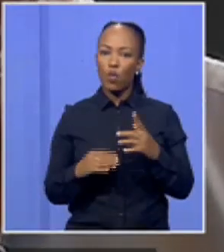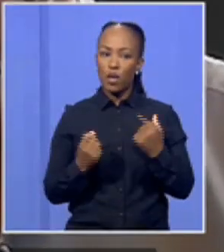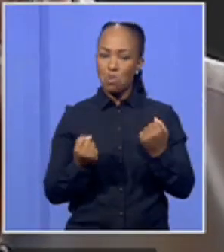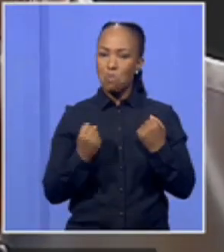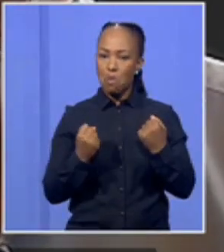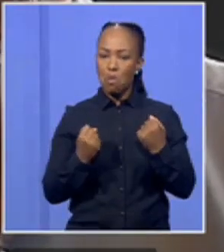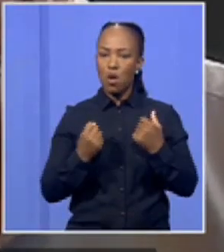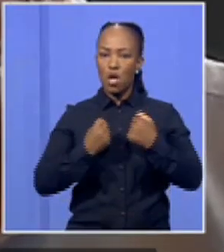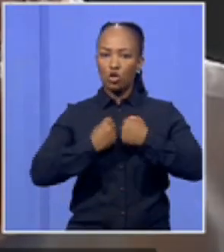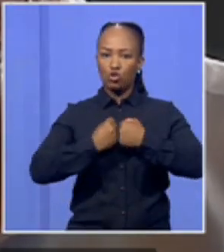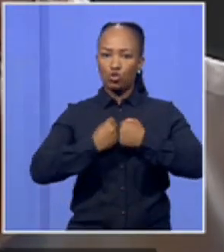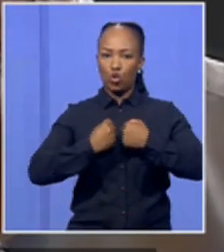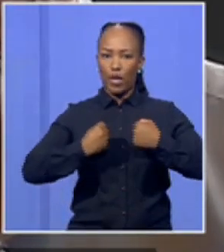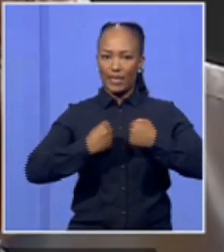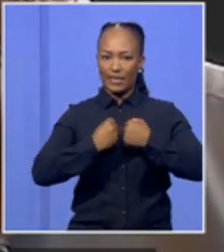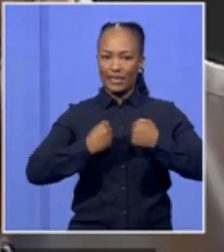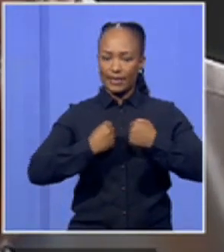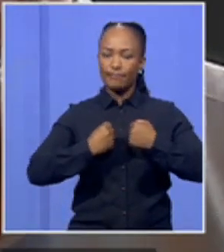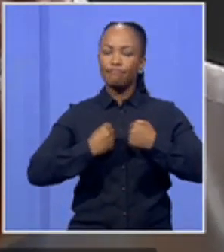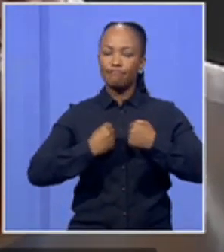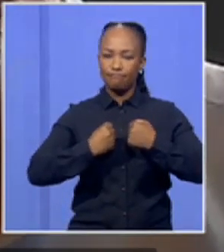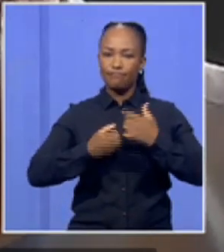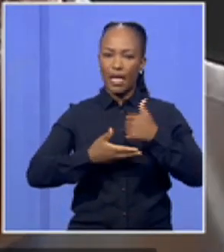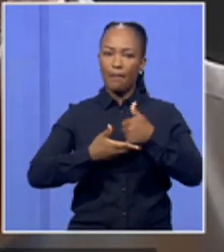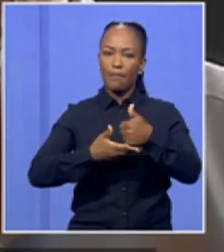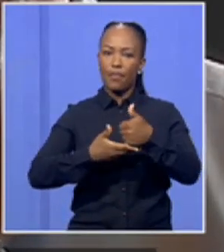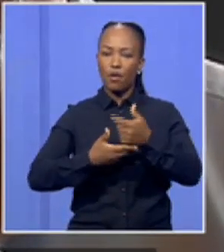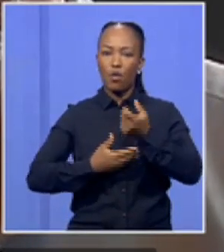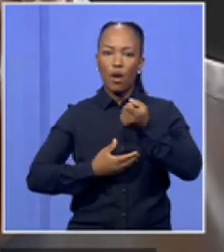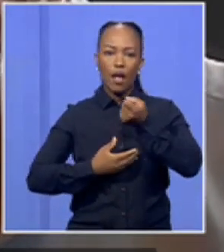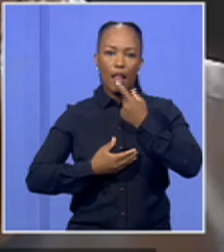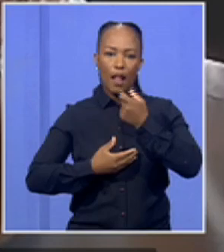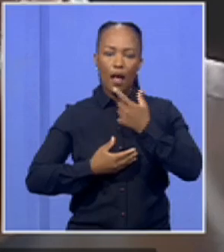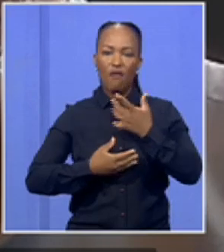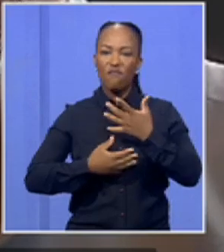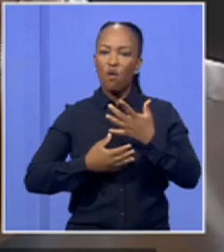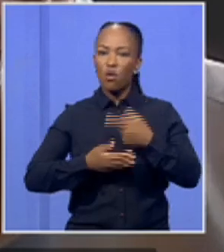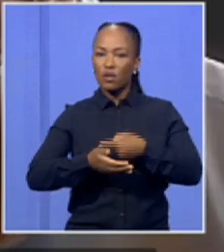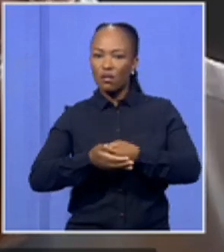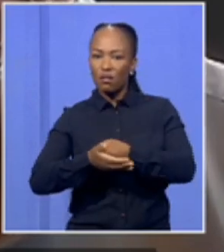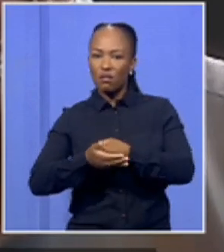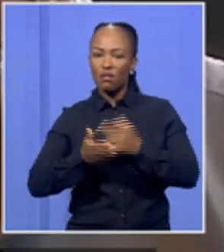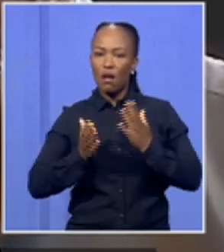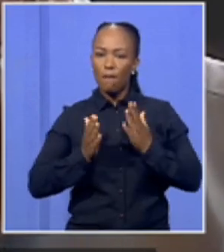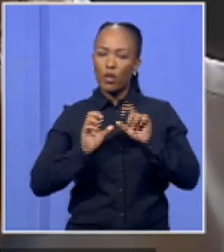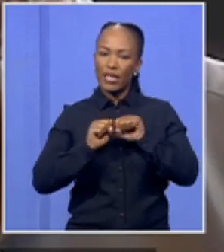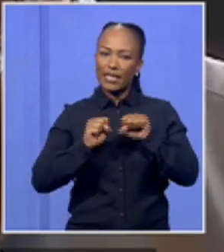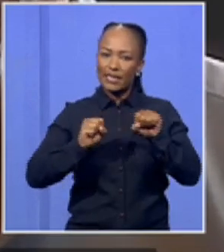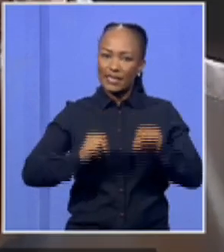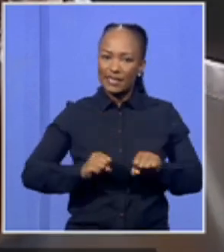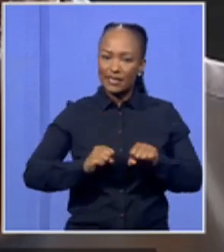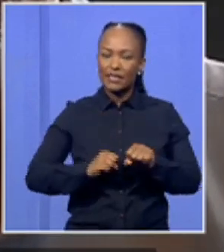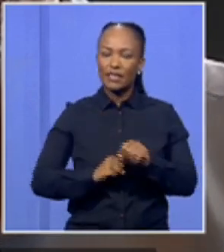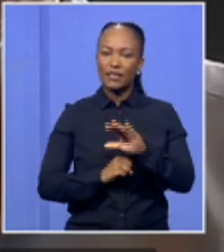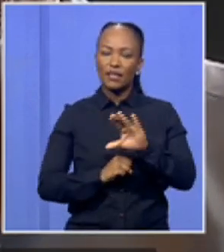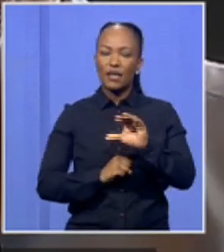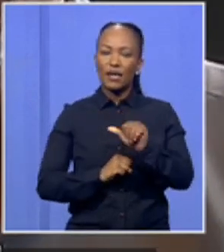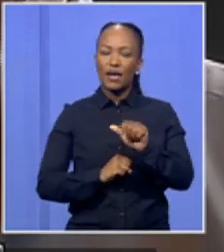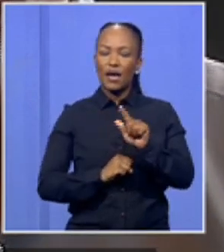you're providing nutrients to your cartilage, which is the main tissue playing an important role